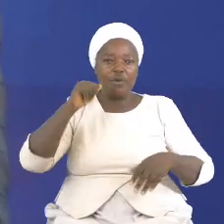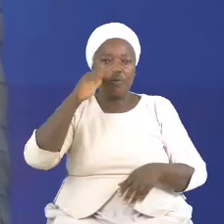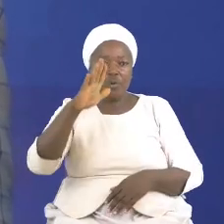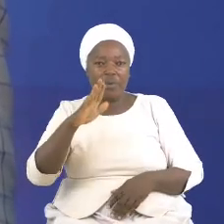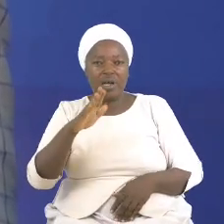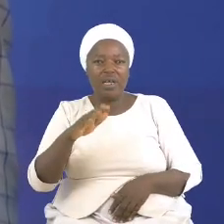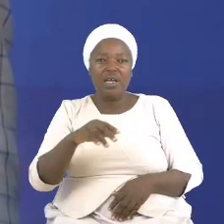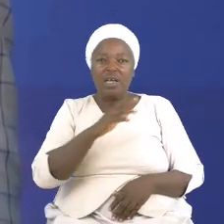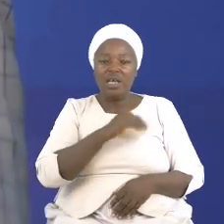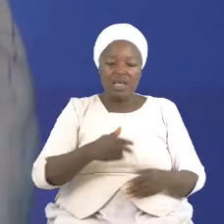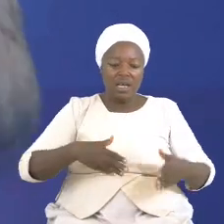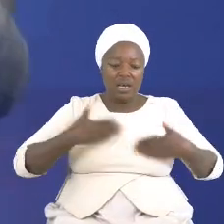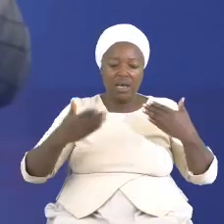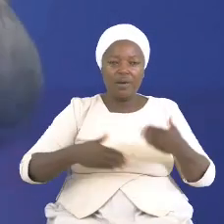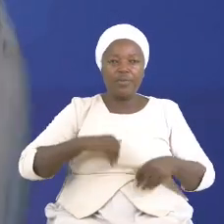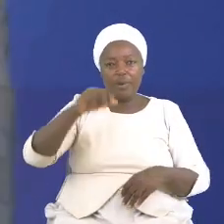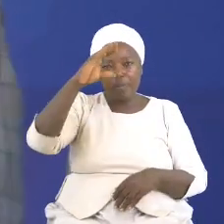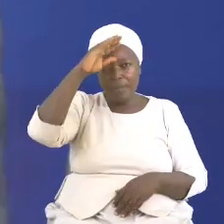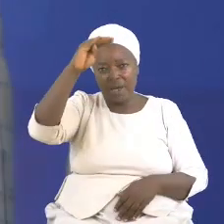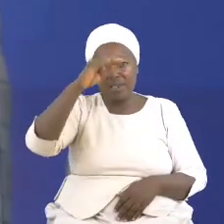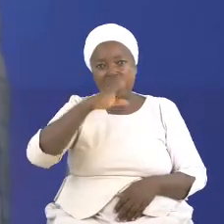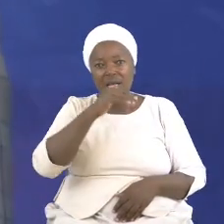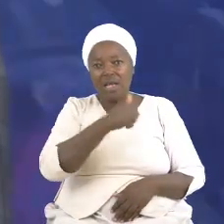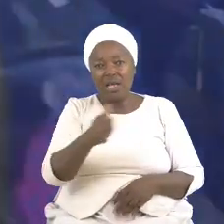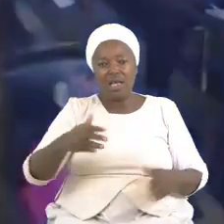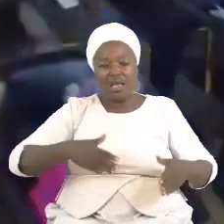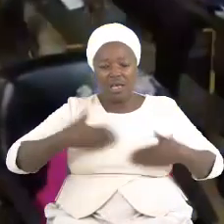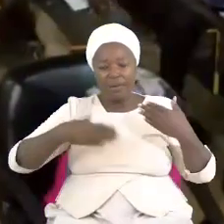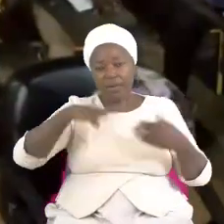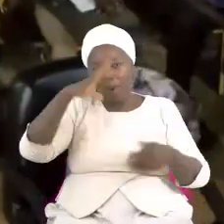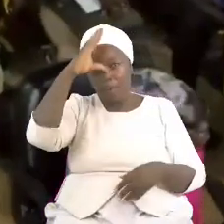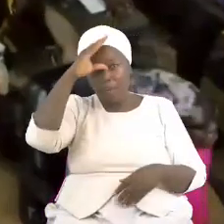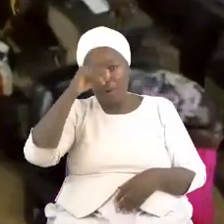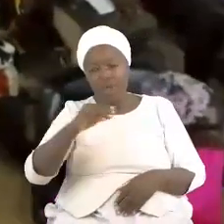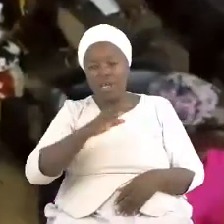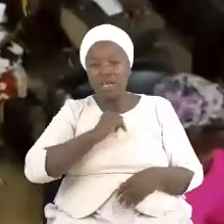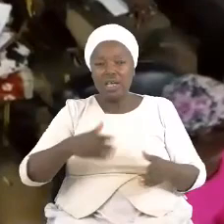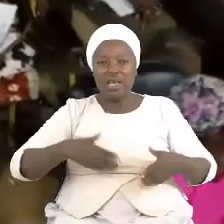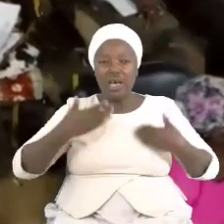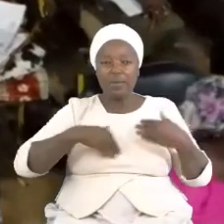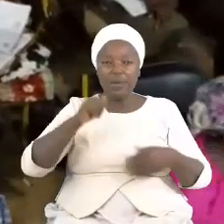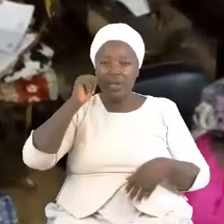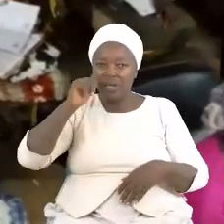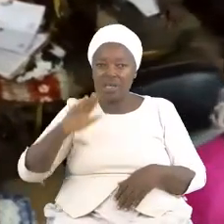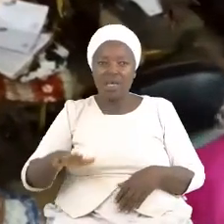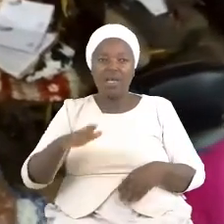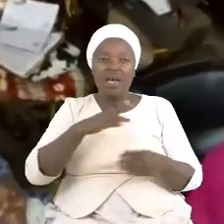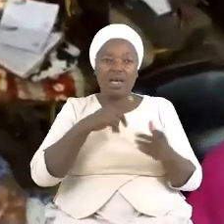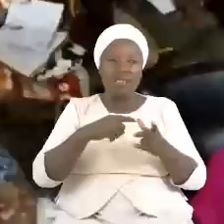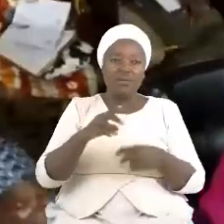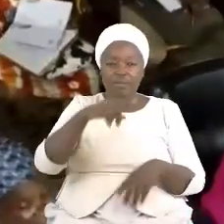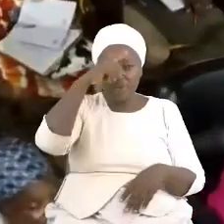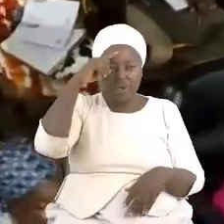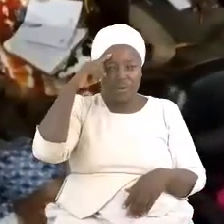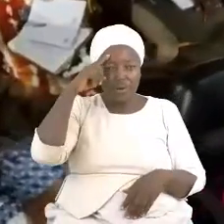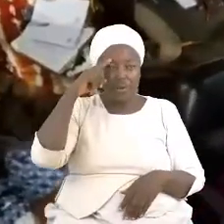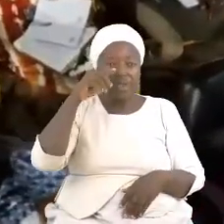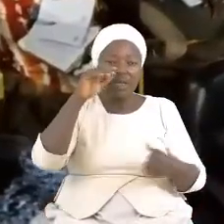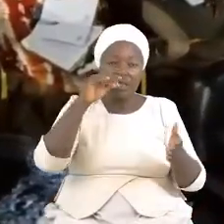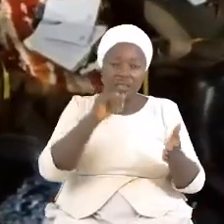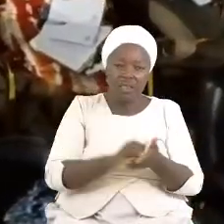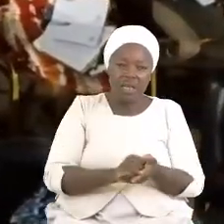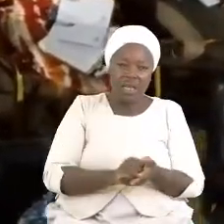joyful man, a joyful boy, a joyful girl, because that